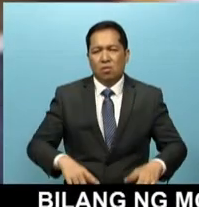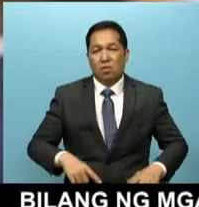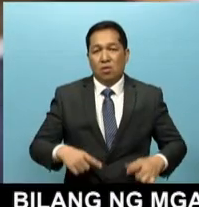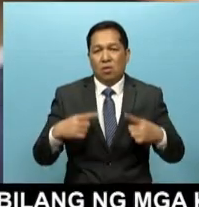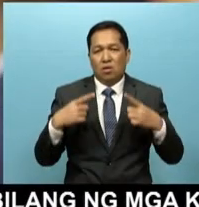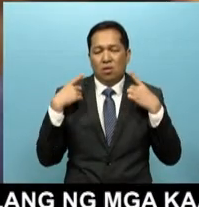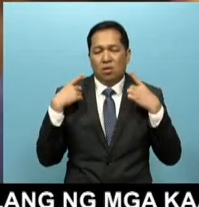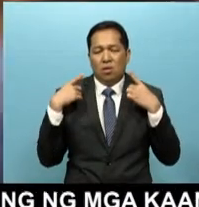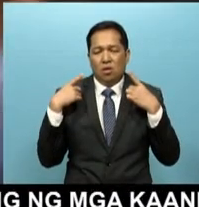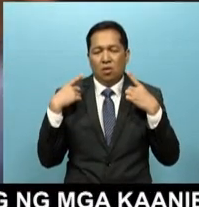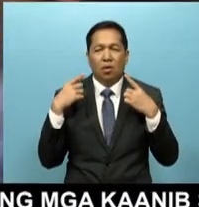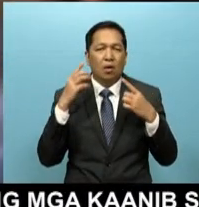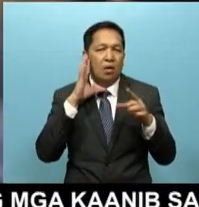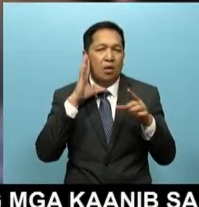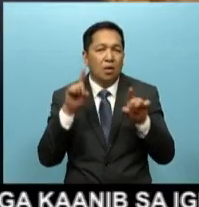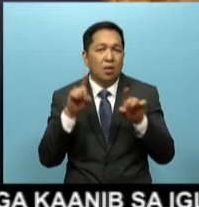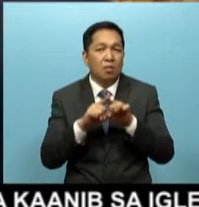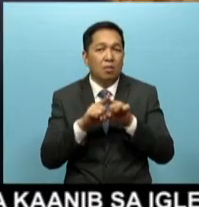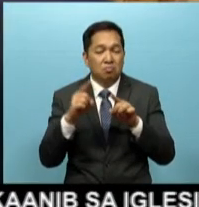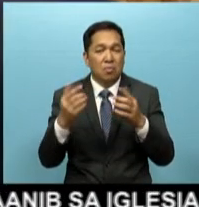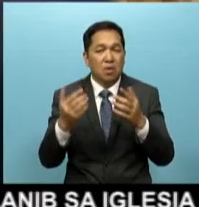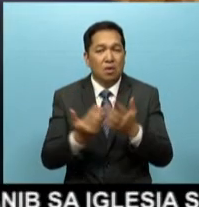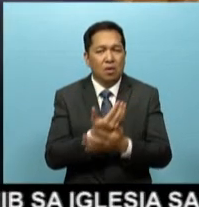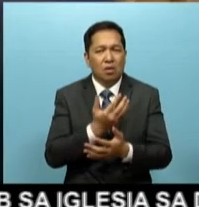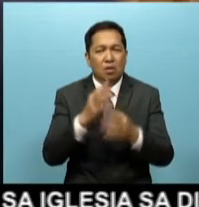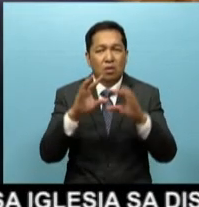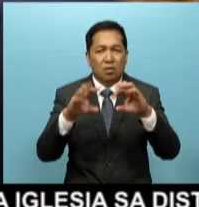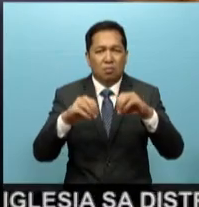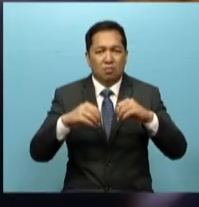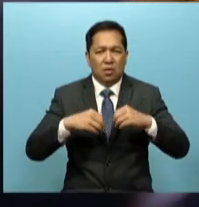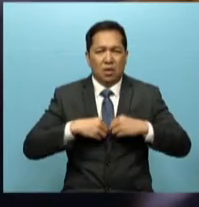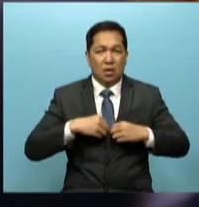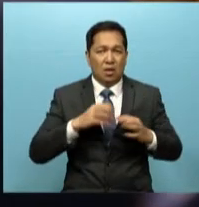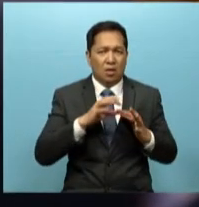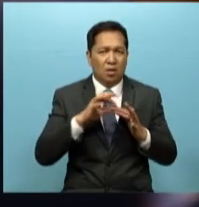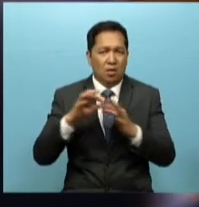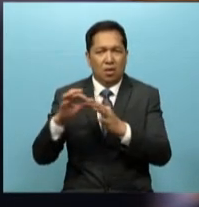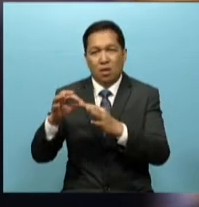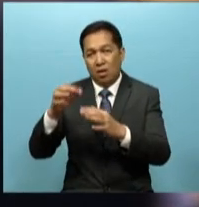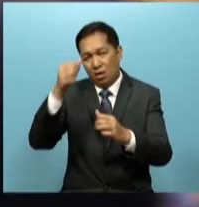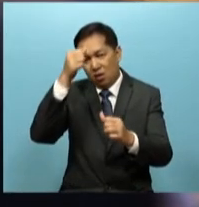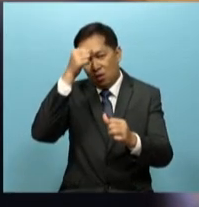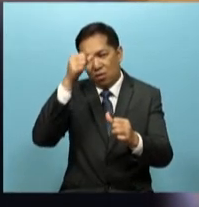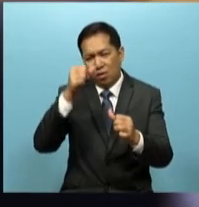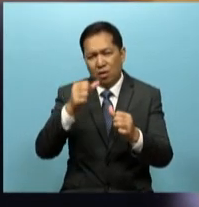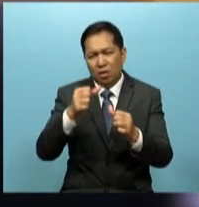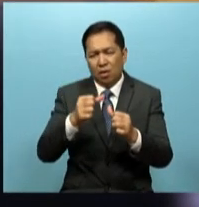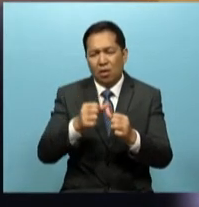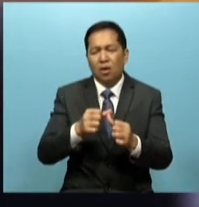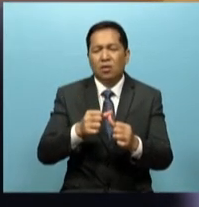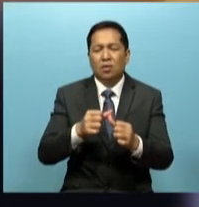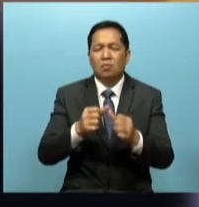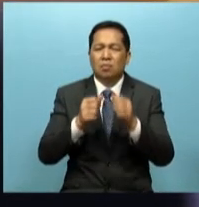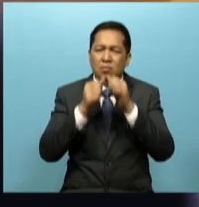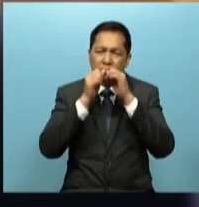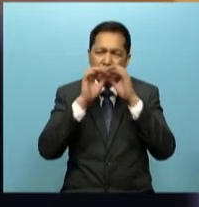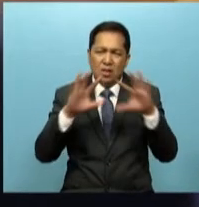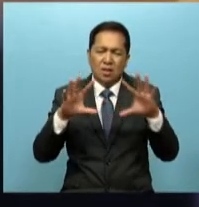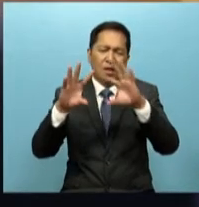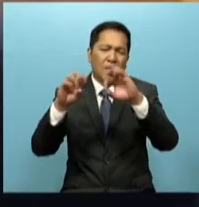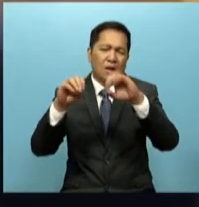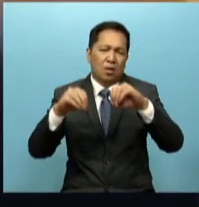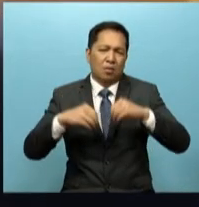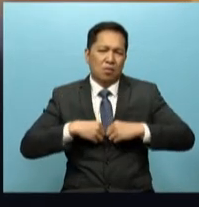baptized brethren took to heart this very special occasion, realizing how blessed they are to have received this gift from our Lord